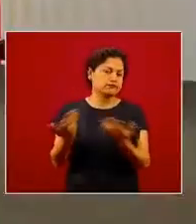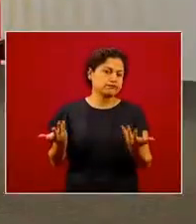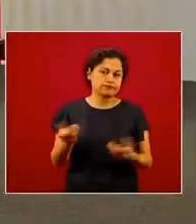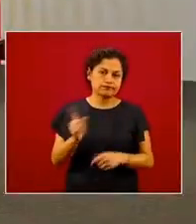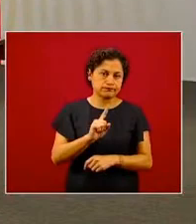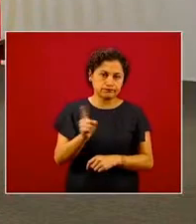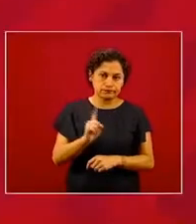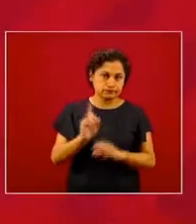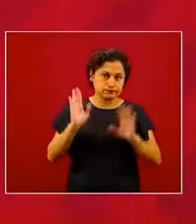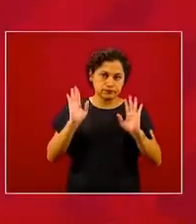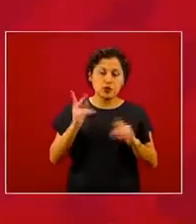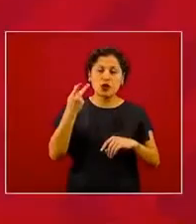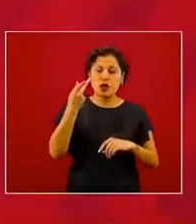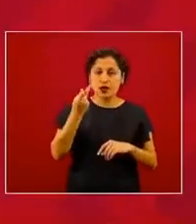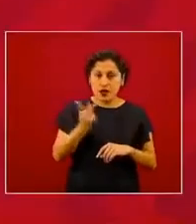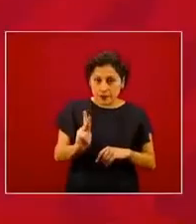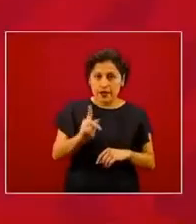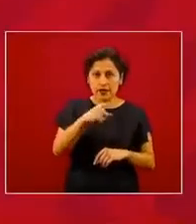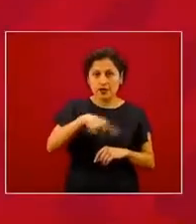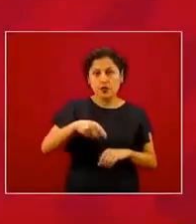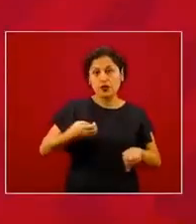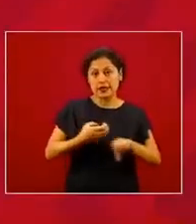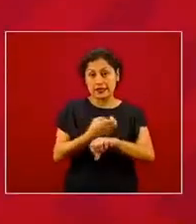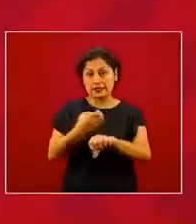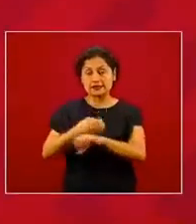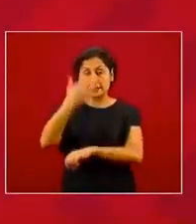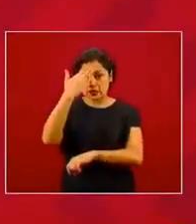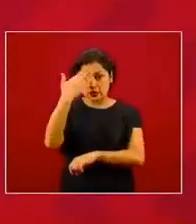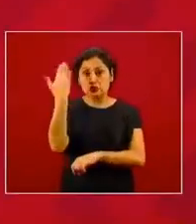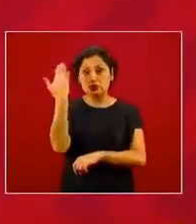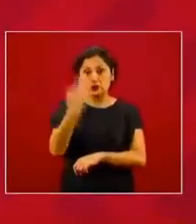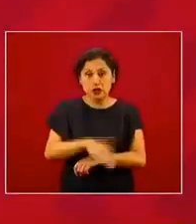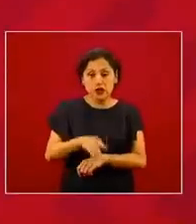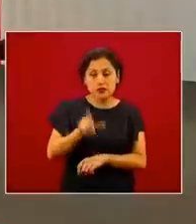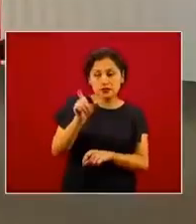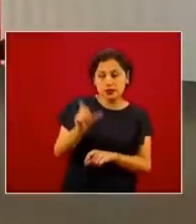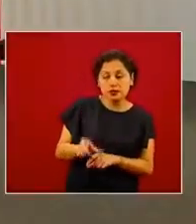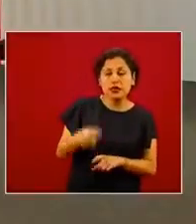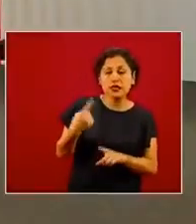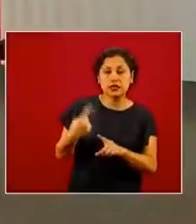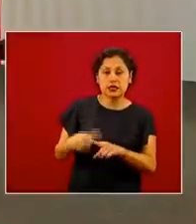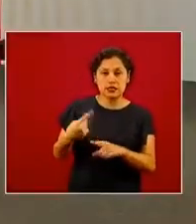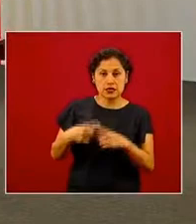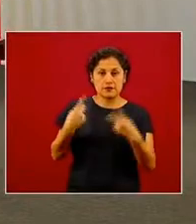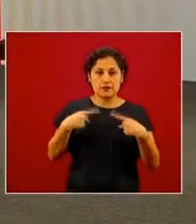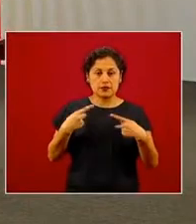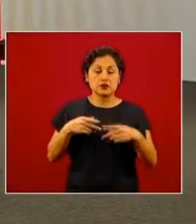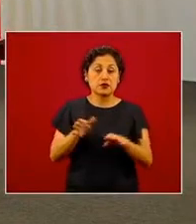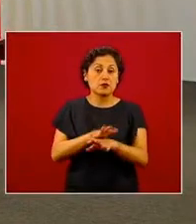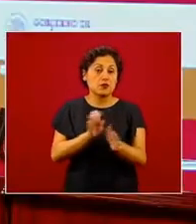the activities being carried out by each state. For example, in Mexico City,